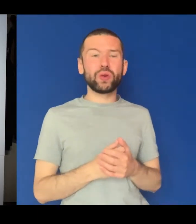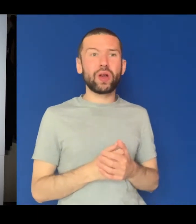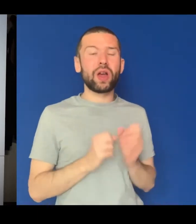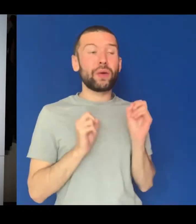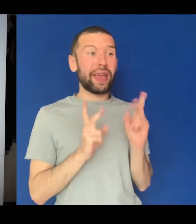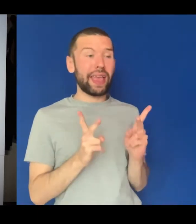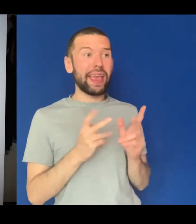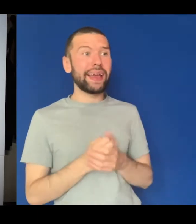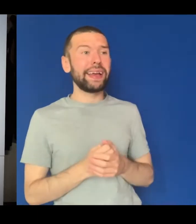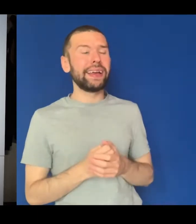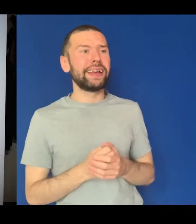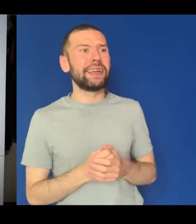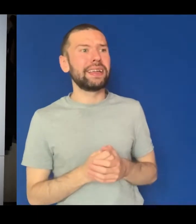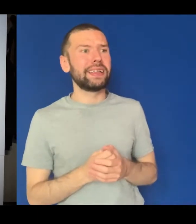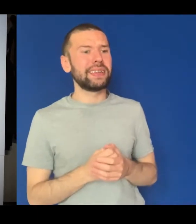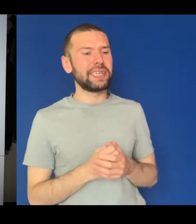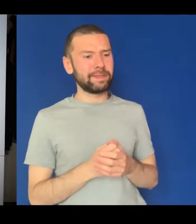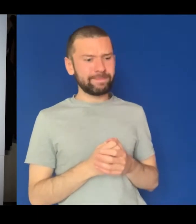Okay.